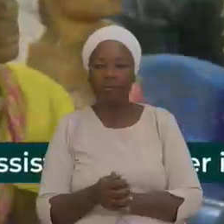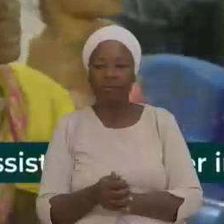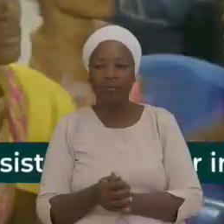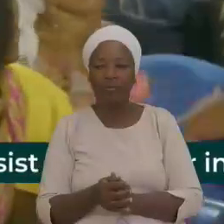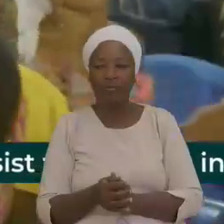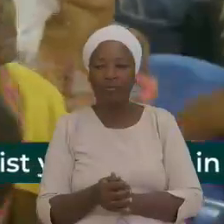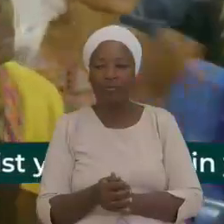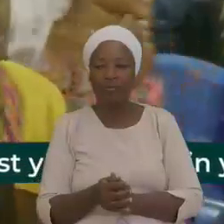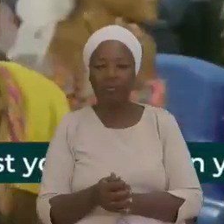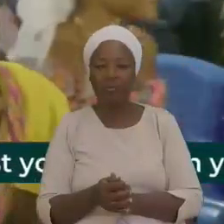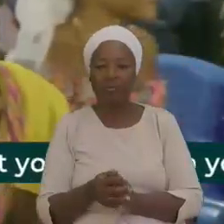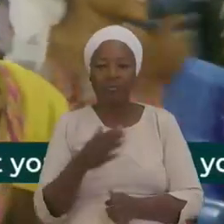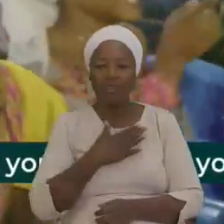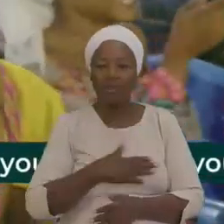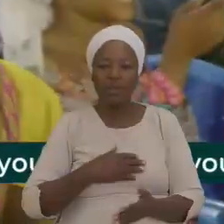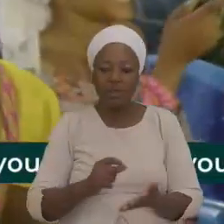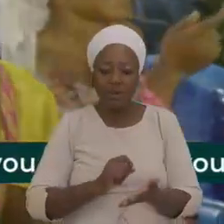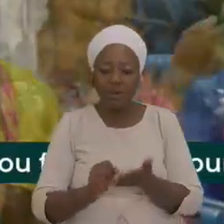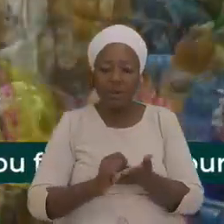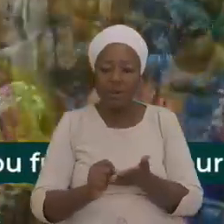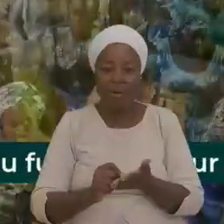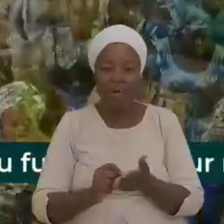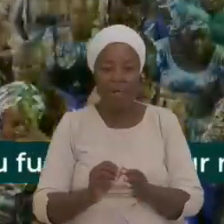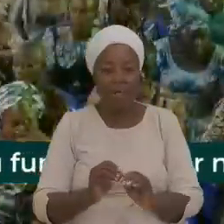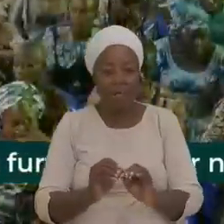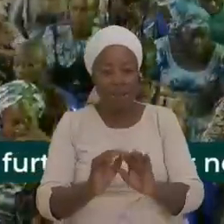Please write clearly.